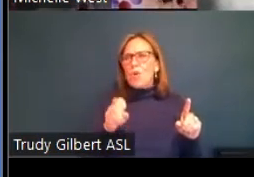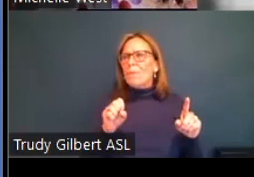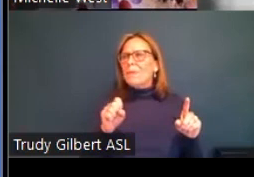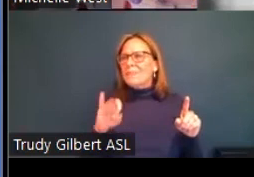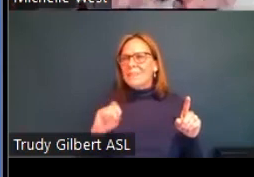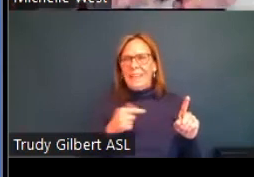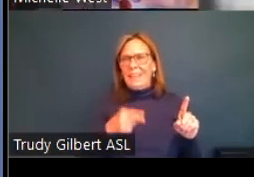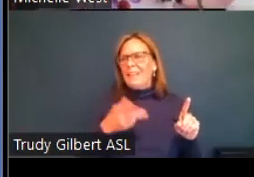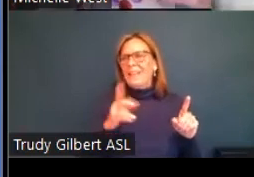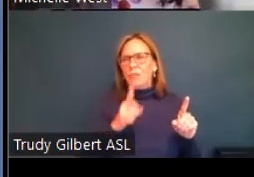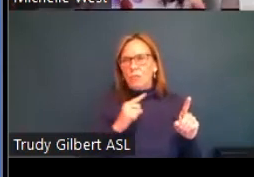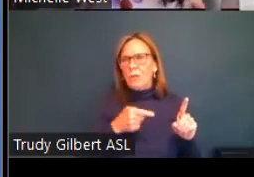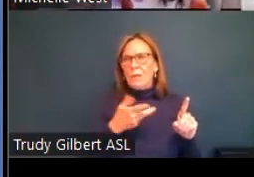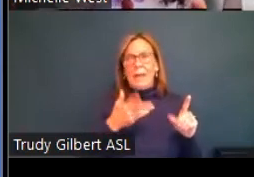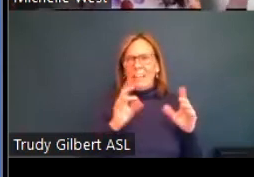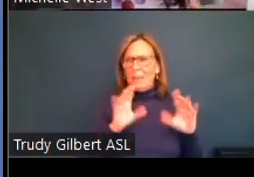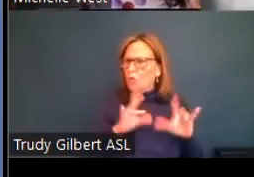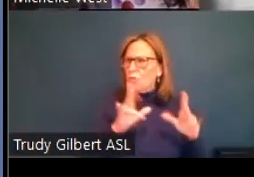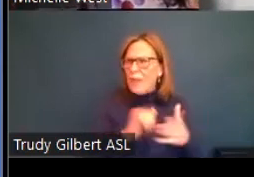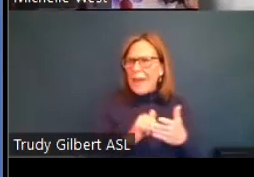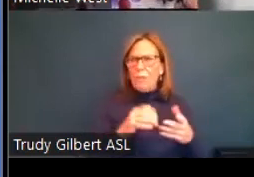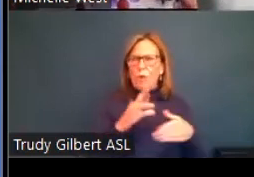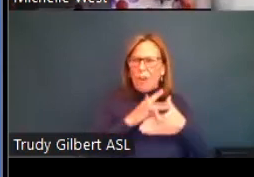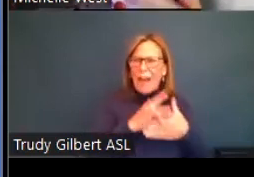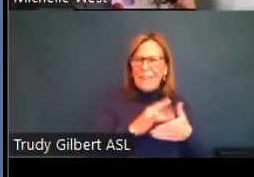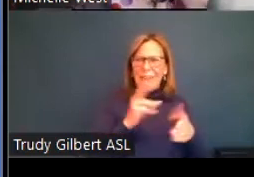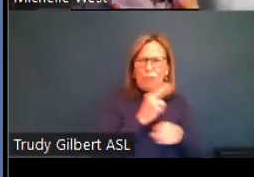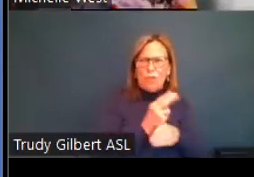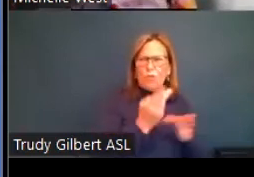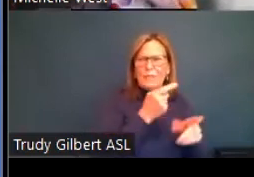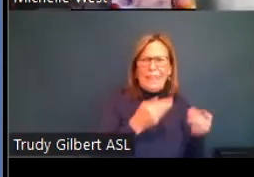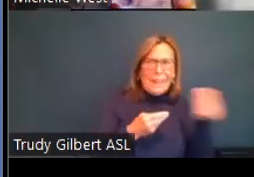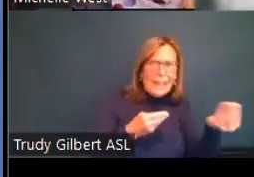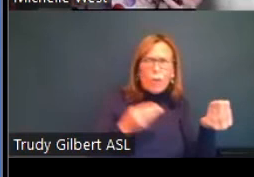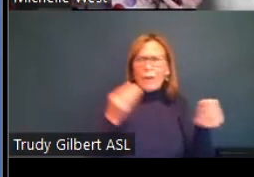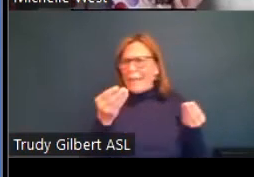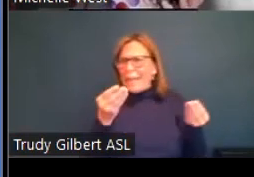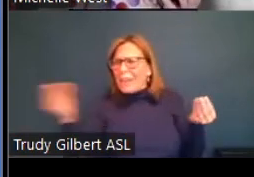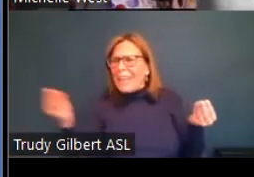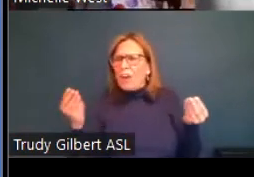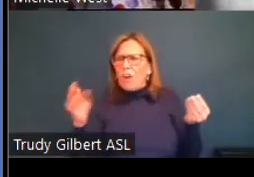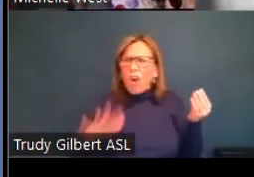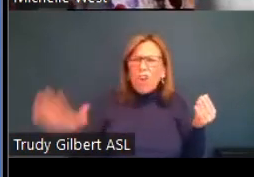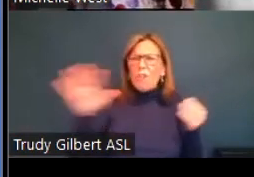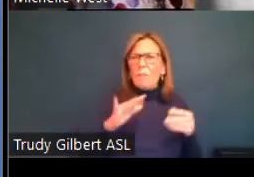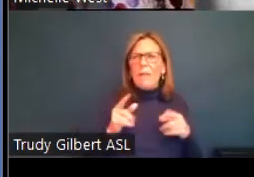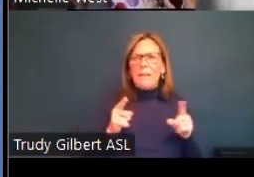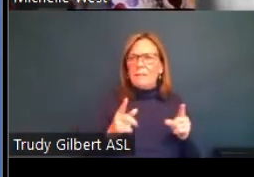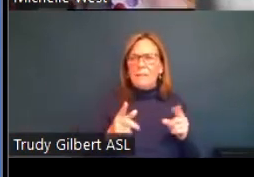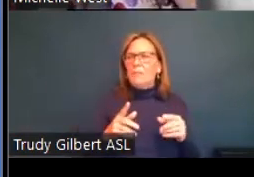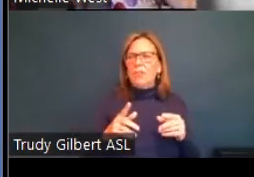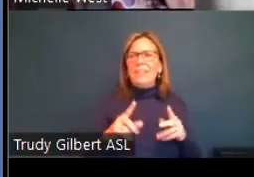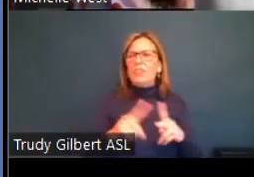well, where you're repurposing content all over the place. And then I would suggest start with earned media.